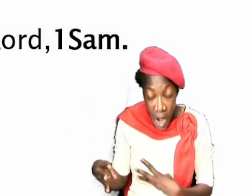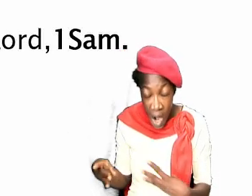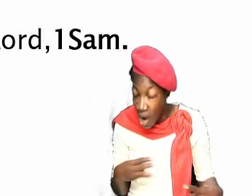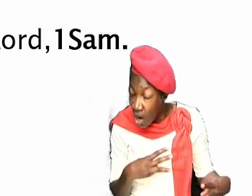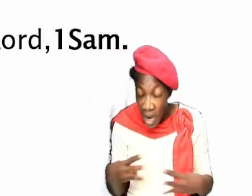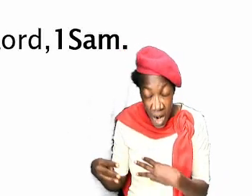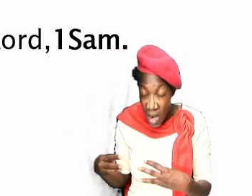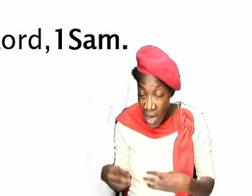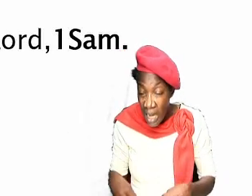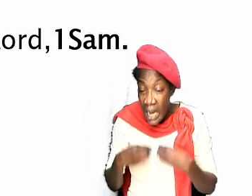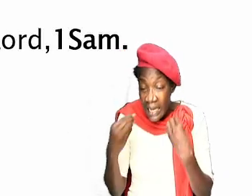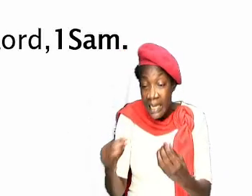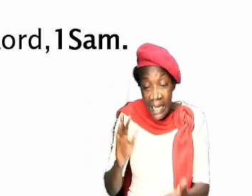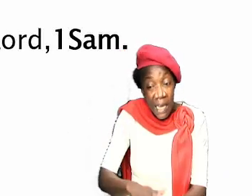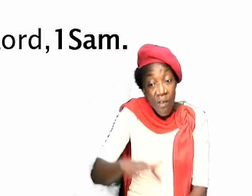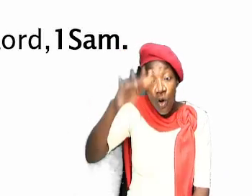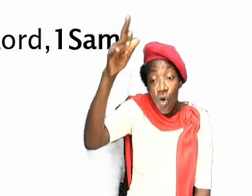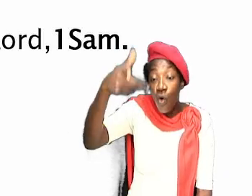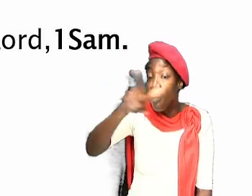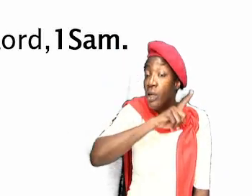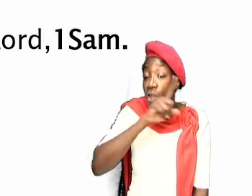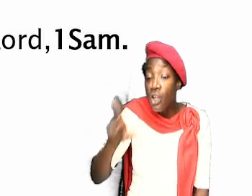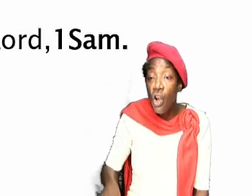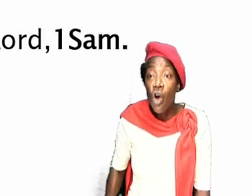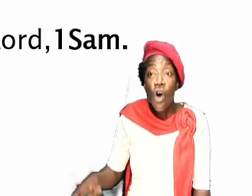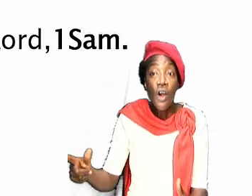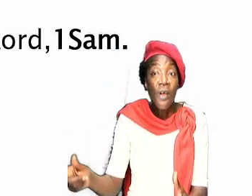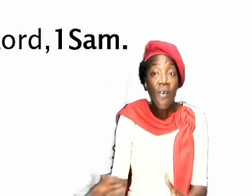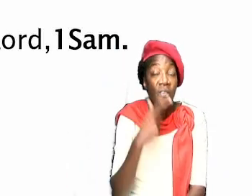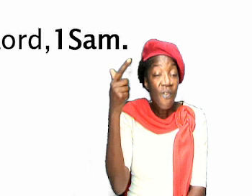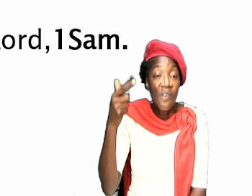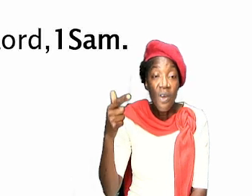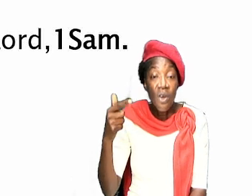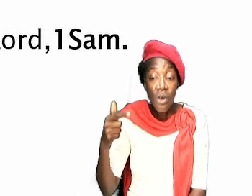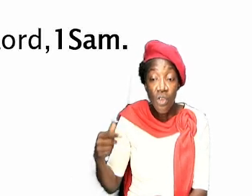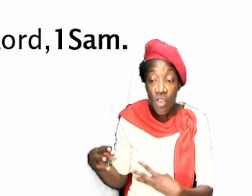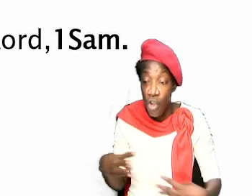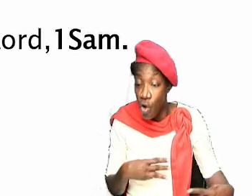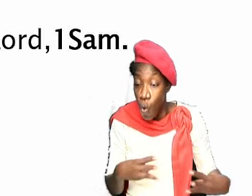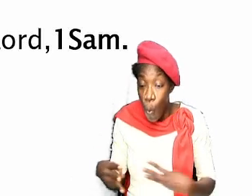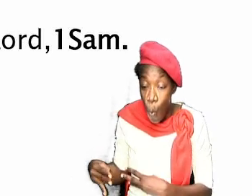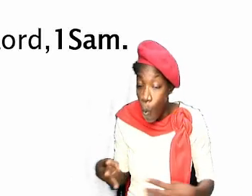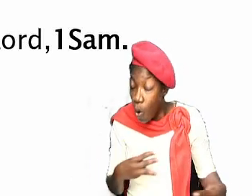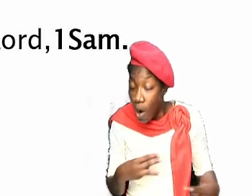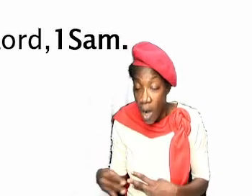Lord. The first battle that King Saul fought,